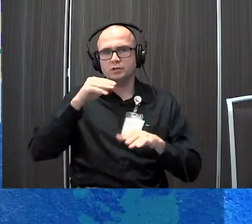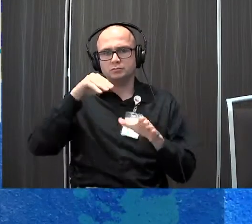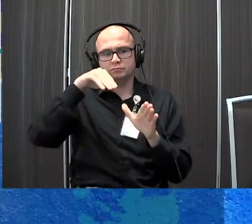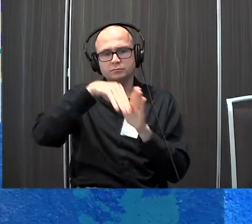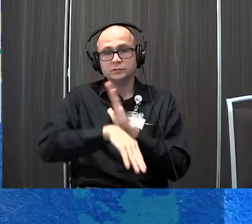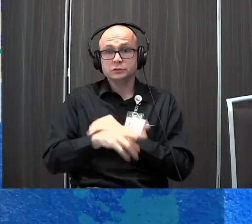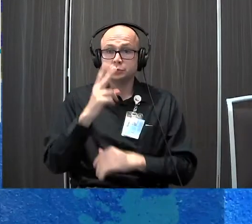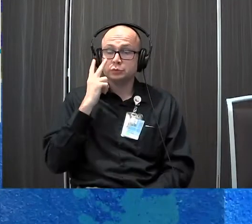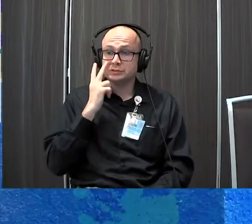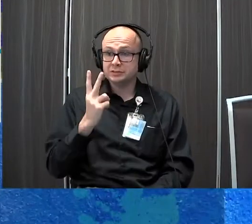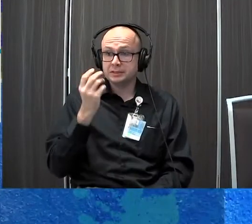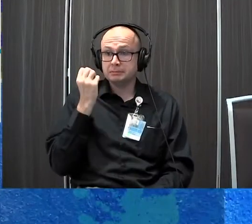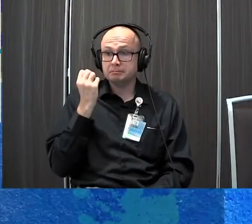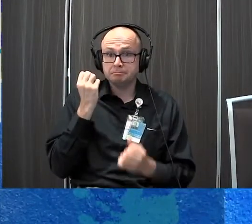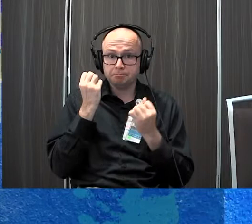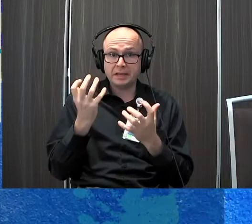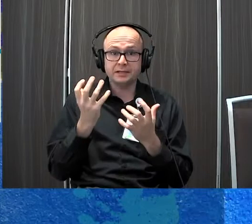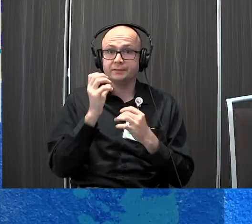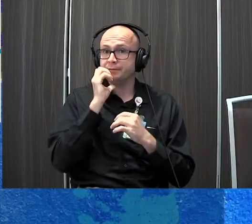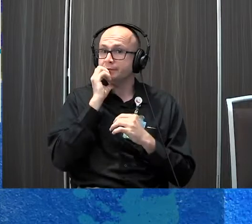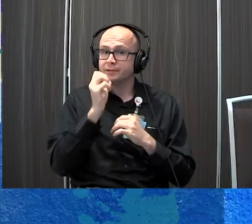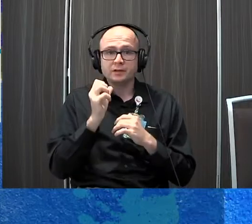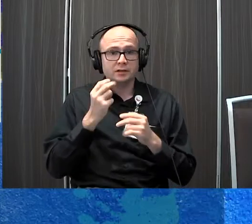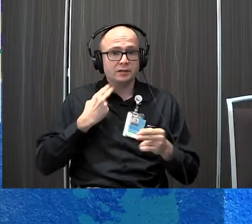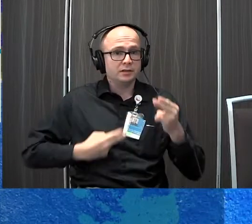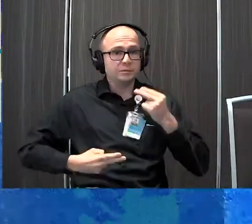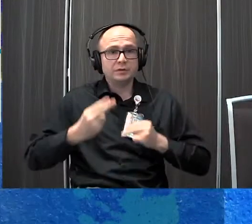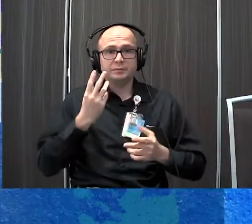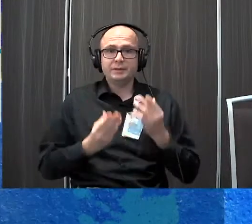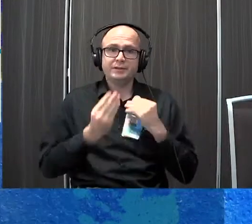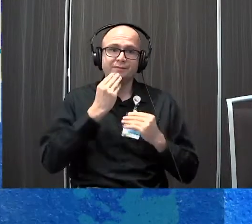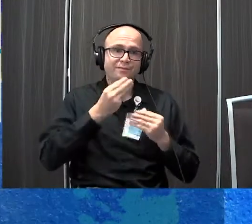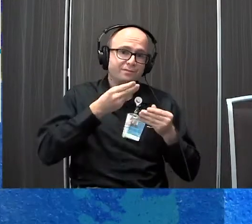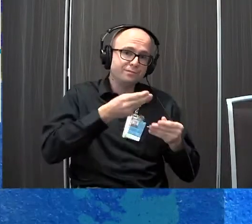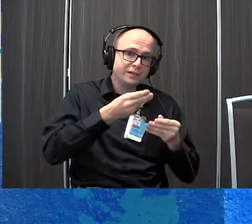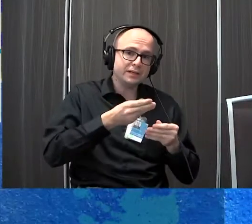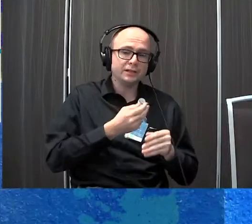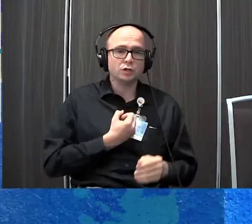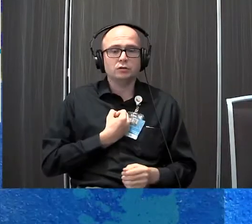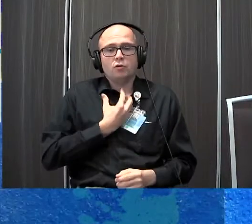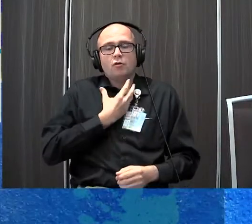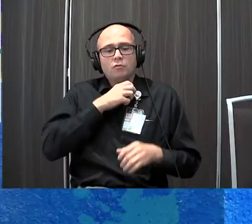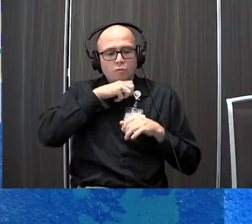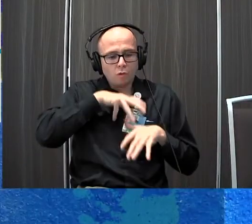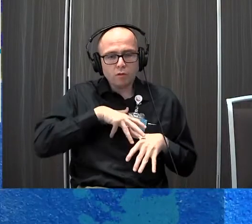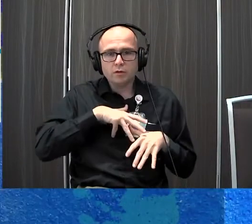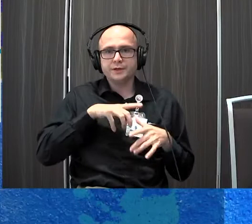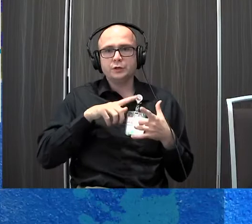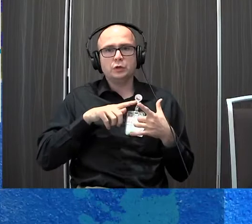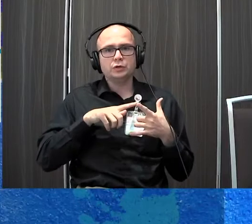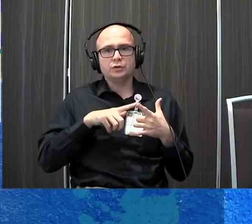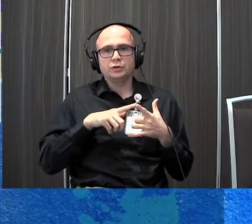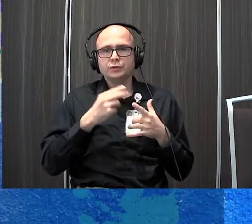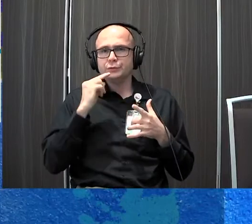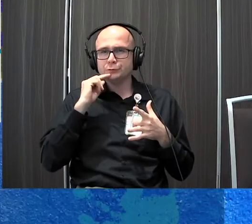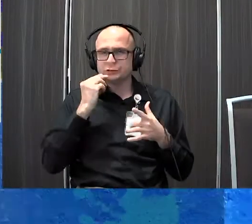see here, many of them are non-endocrine. They may be related to feeding or aspiration issues or nutrition or